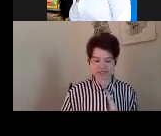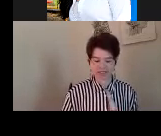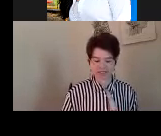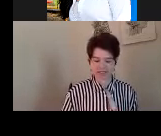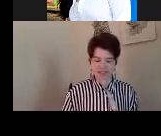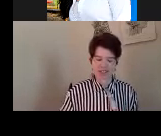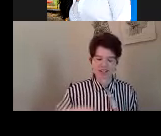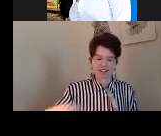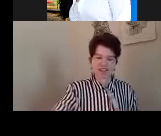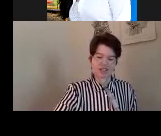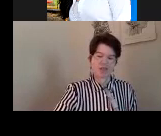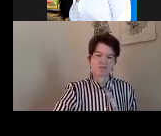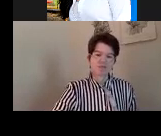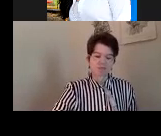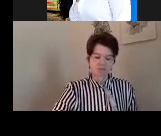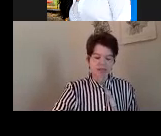empowerment.